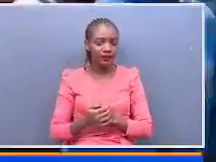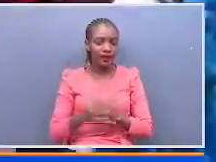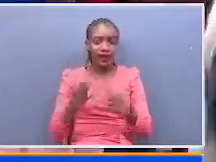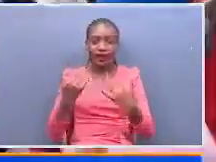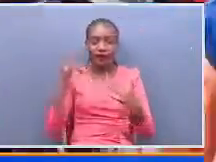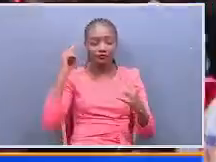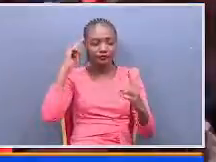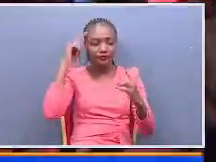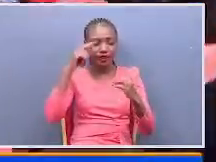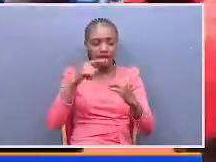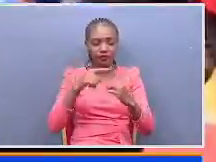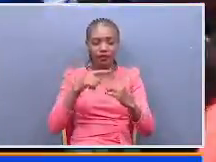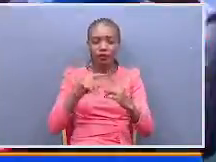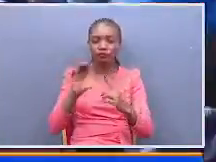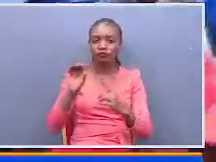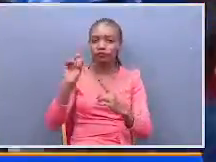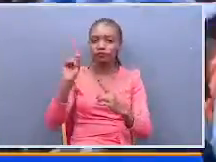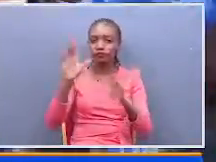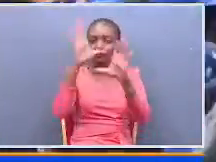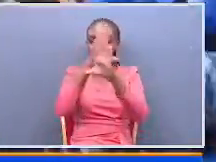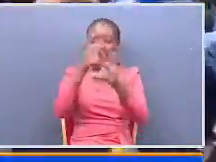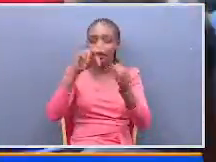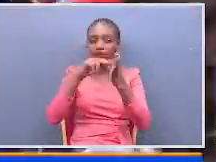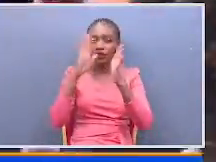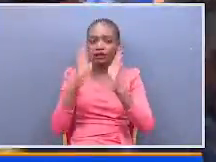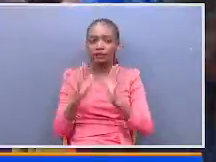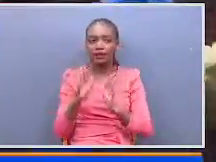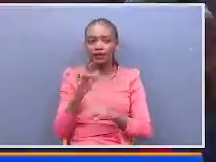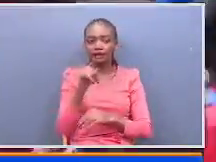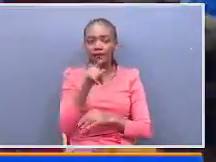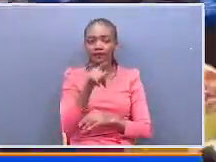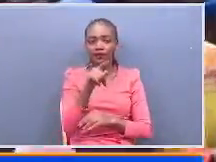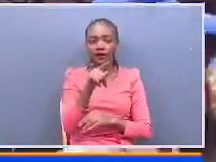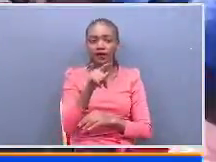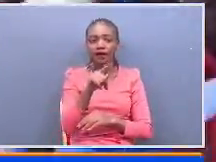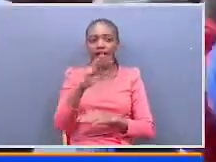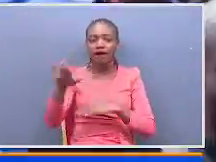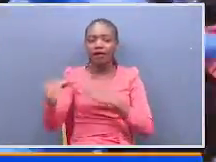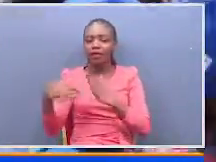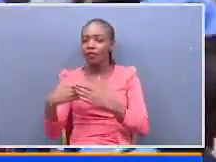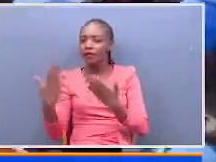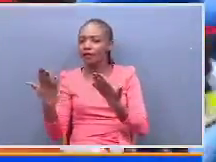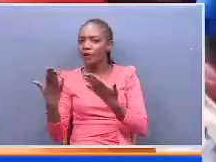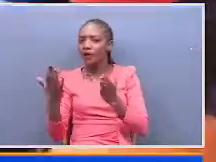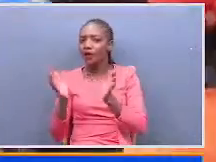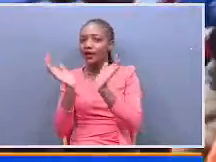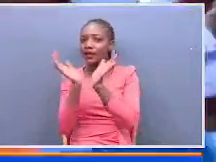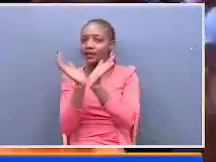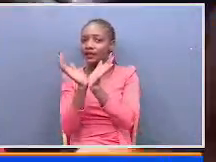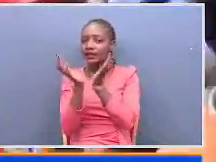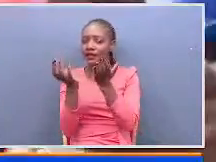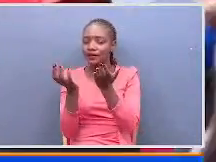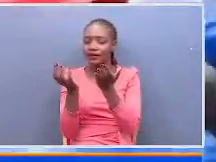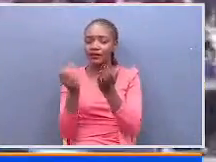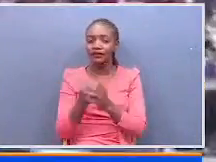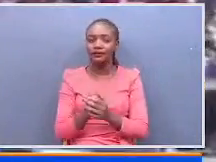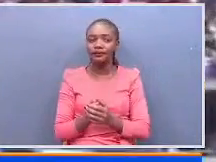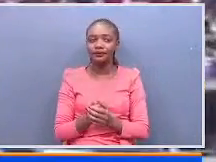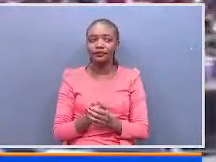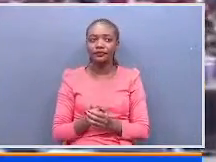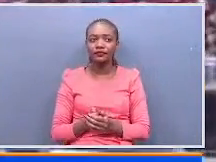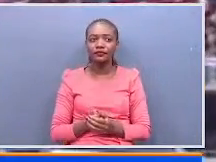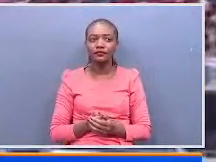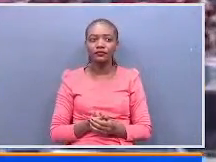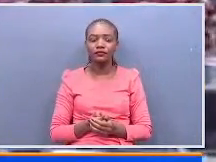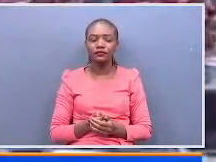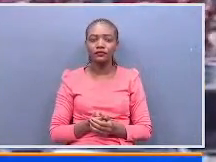Azimio la Umoja One Kenya presidential flag bearer Raila Odinga arrived at Kasarani Stadium to a rousing